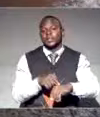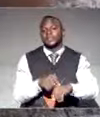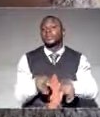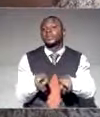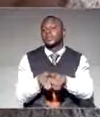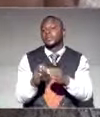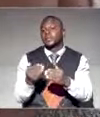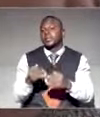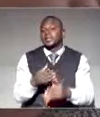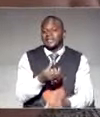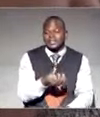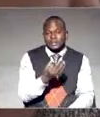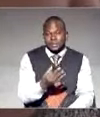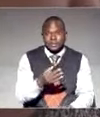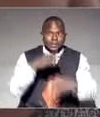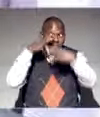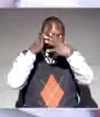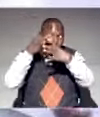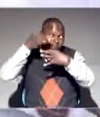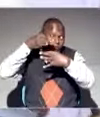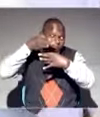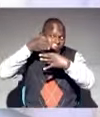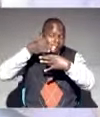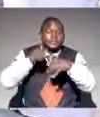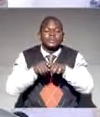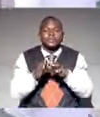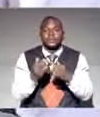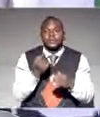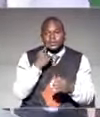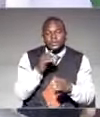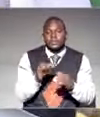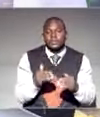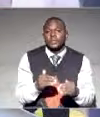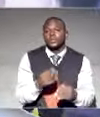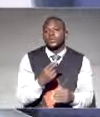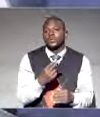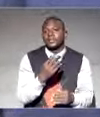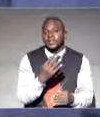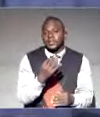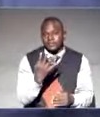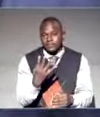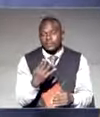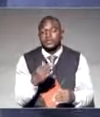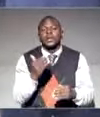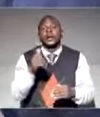time, 63 eye operations were carried out and registered 234 patients with